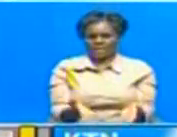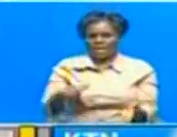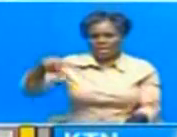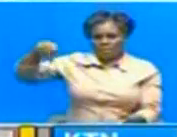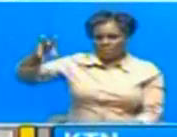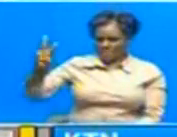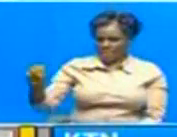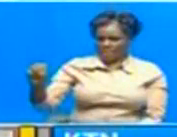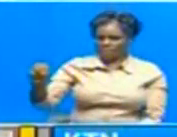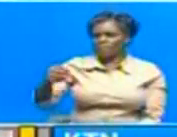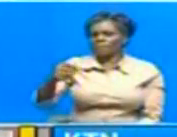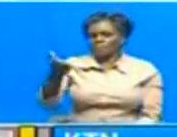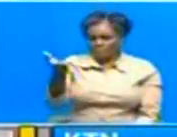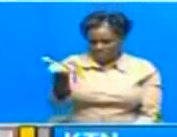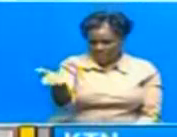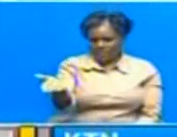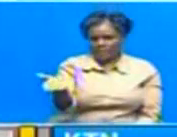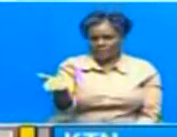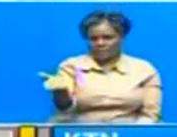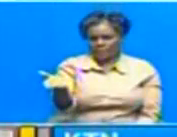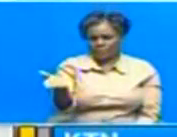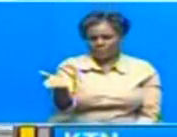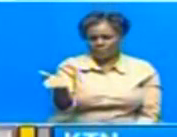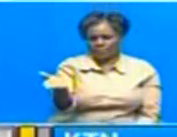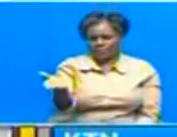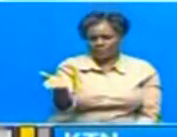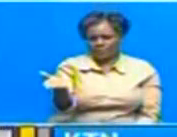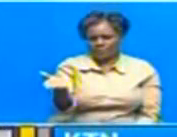Prime Minister Somaye is